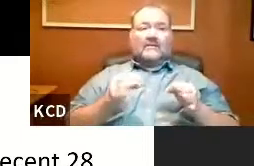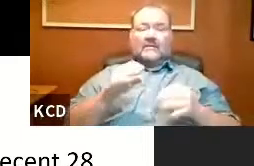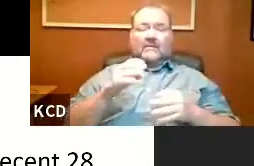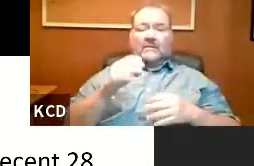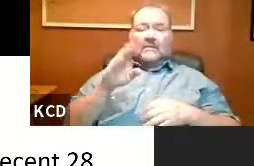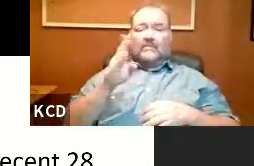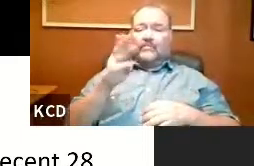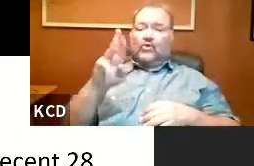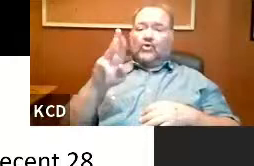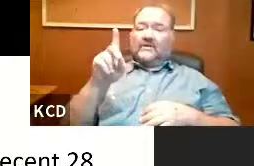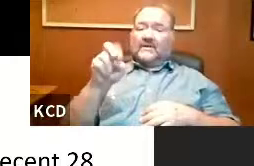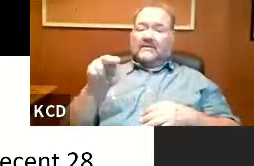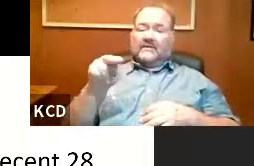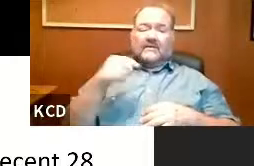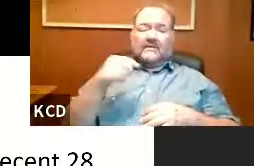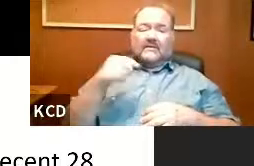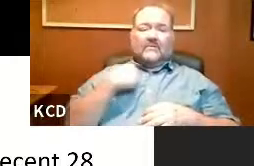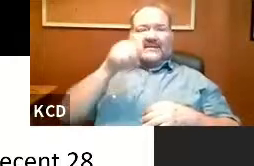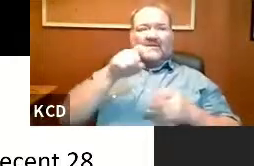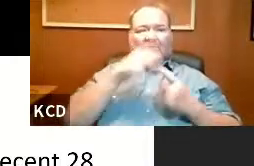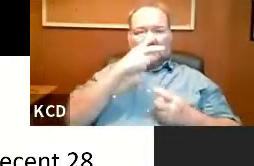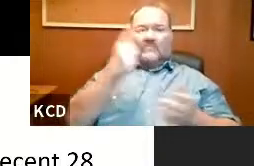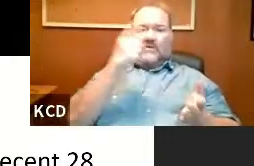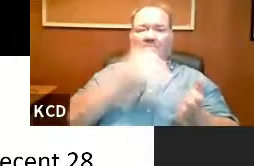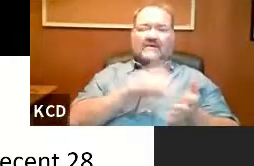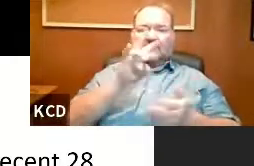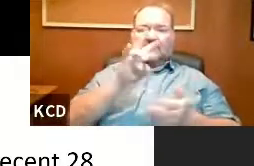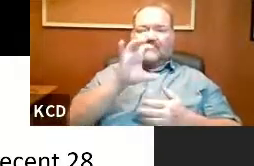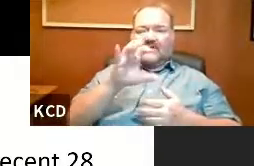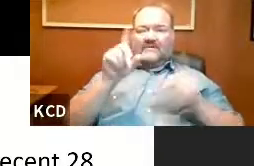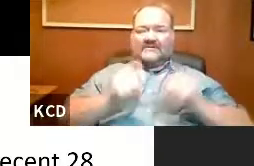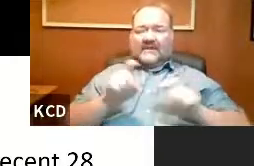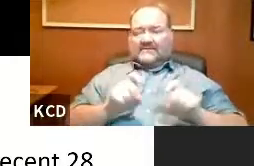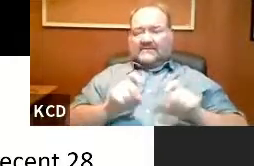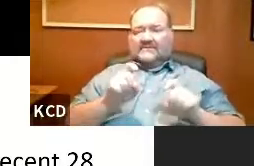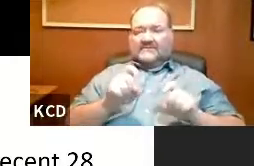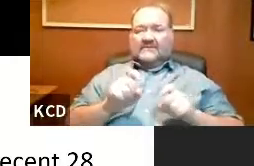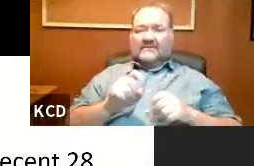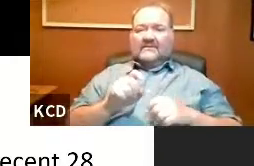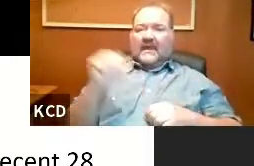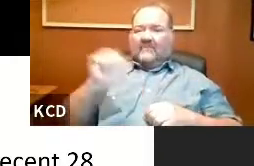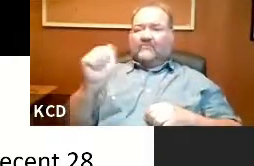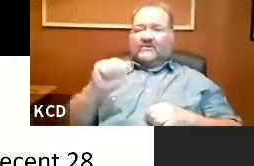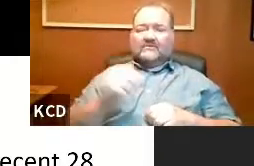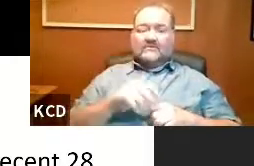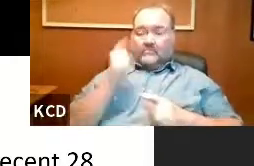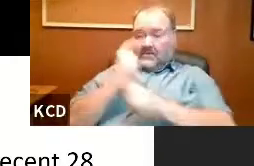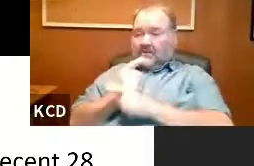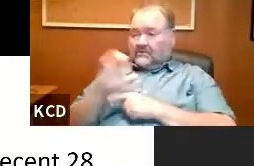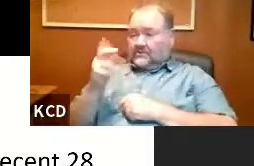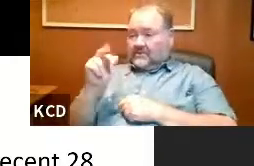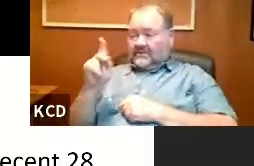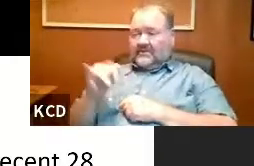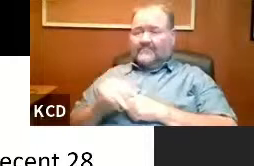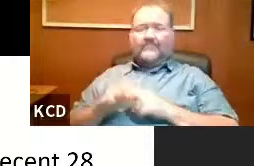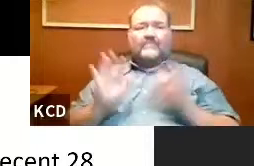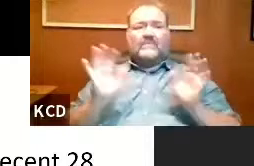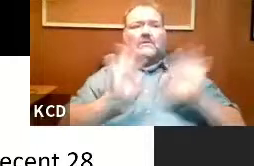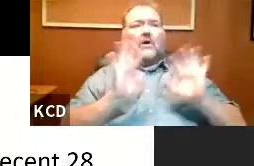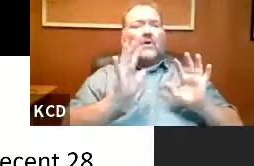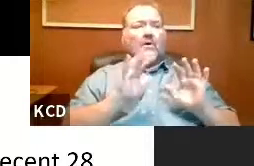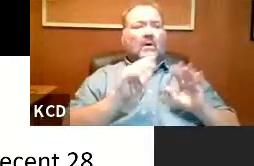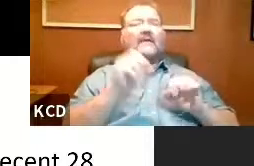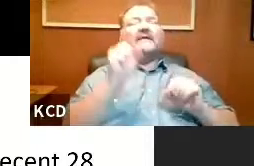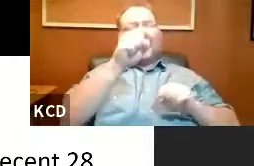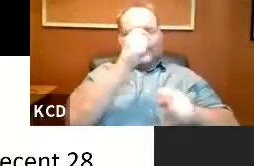burden, we would really need to see 1,700 or more tests. Do you have anything to add there, Charity? No, other